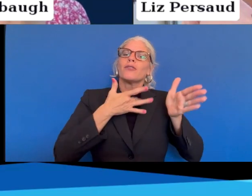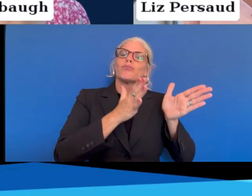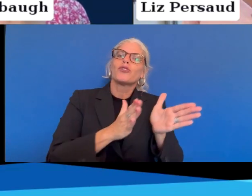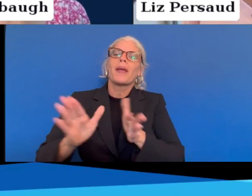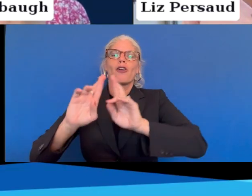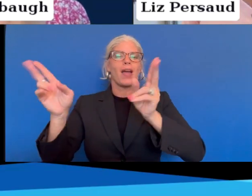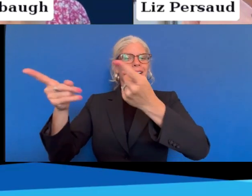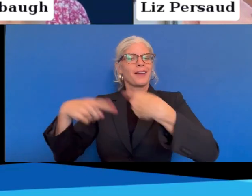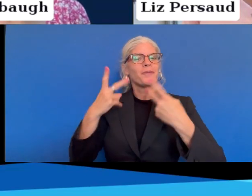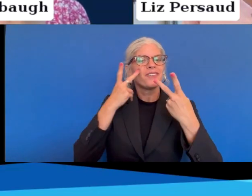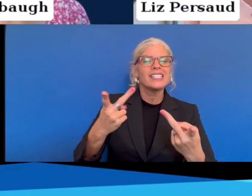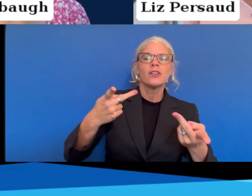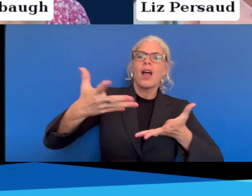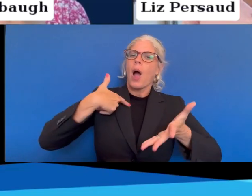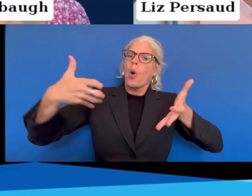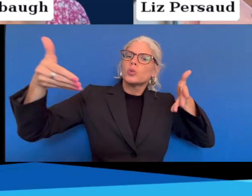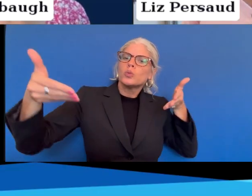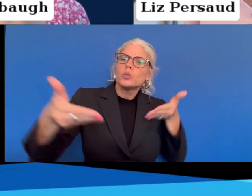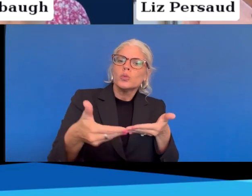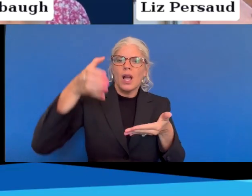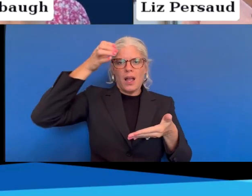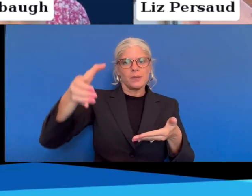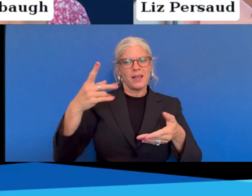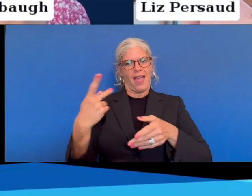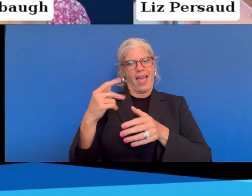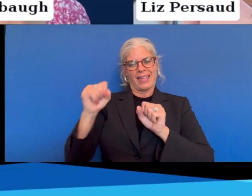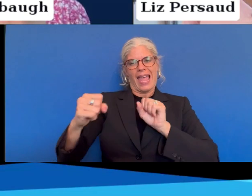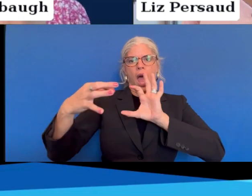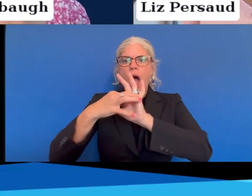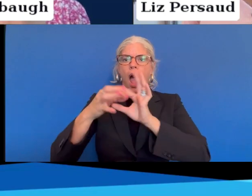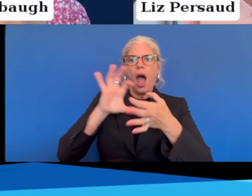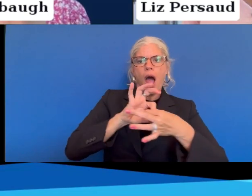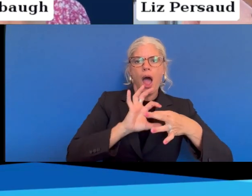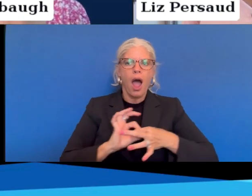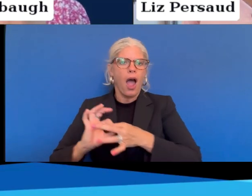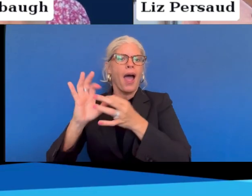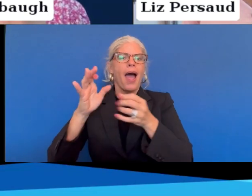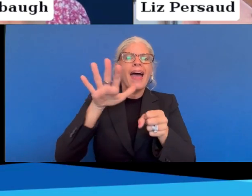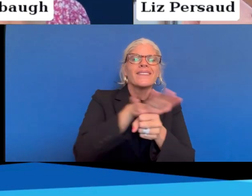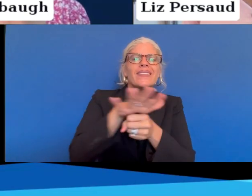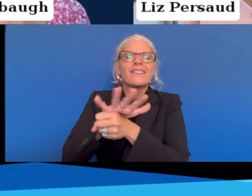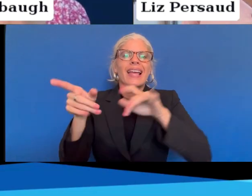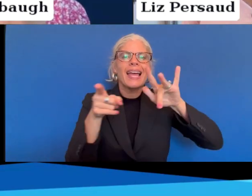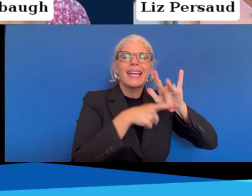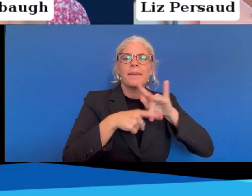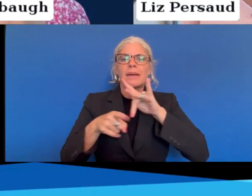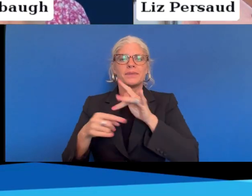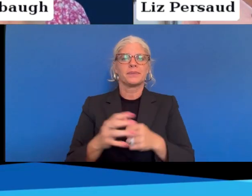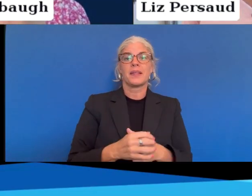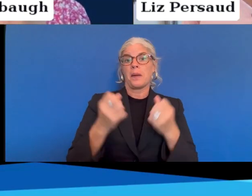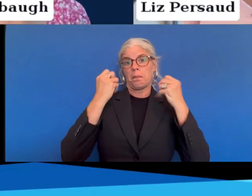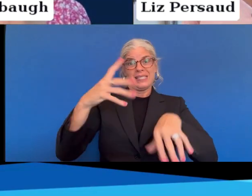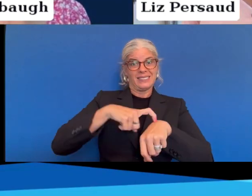A lot of times you guys are coming with certain equipment or certain